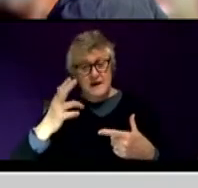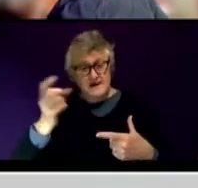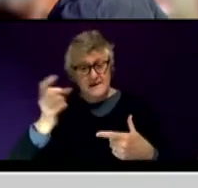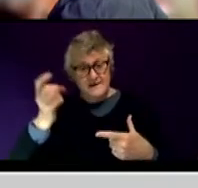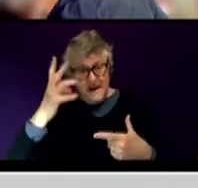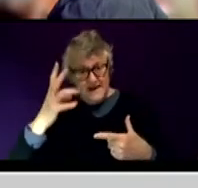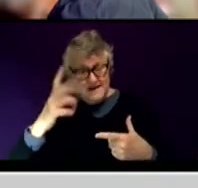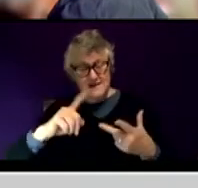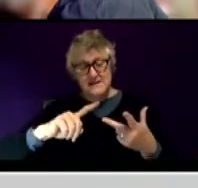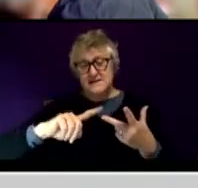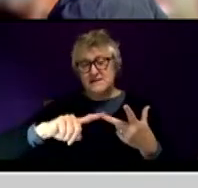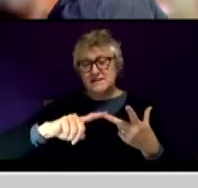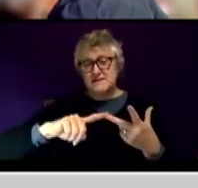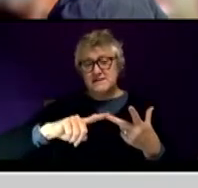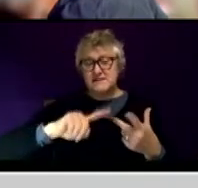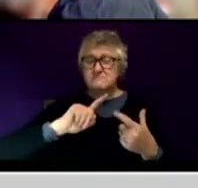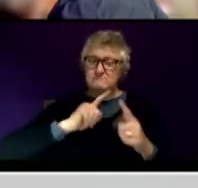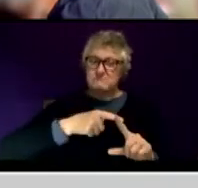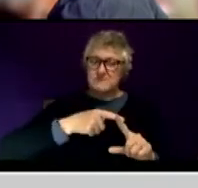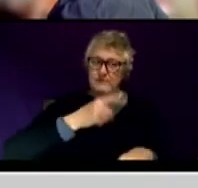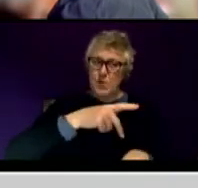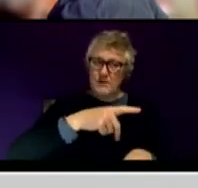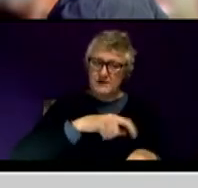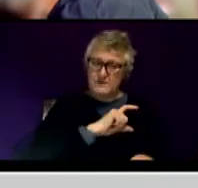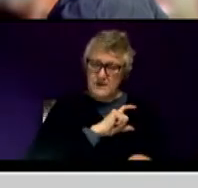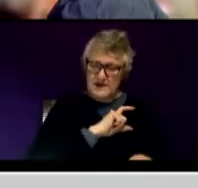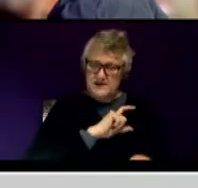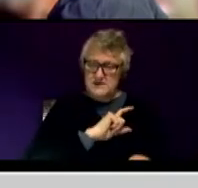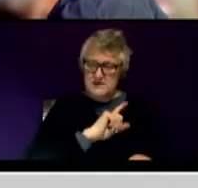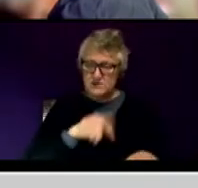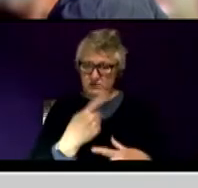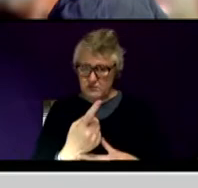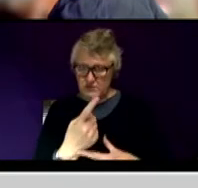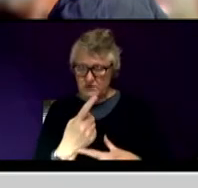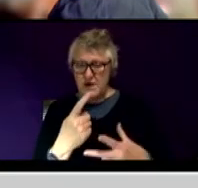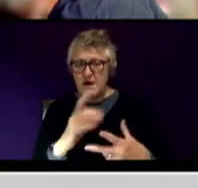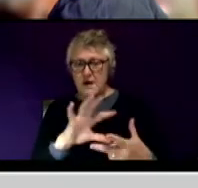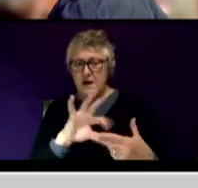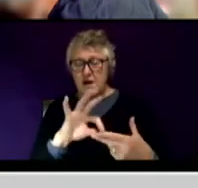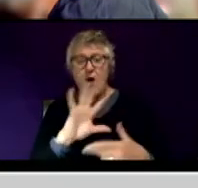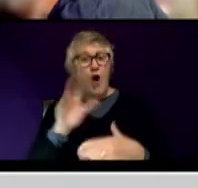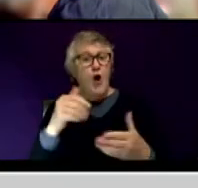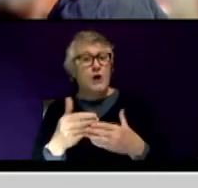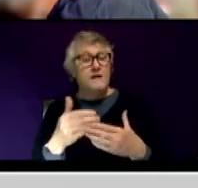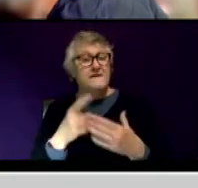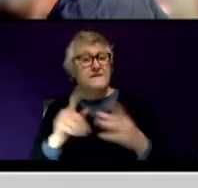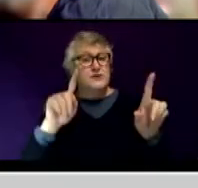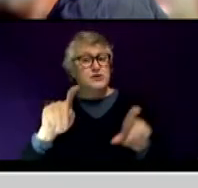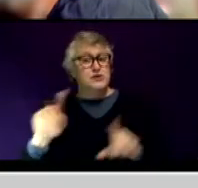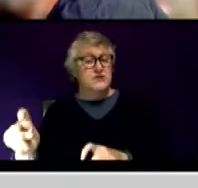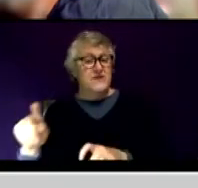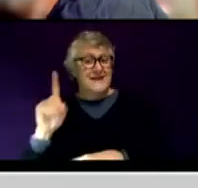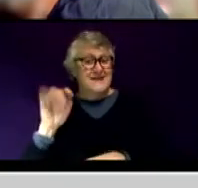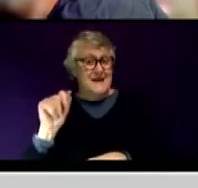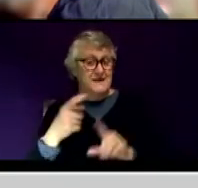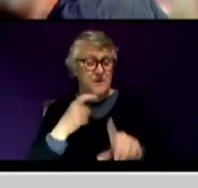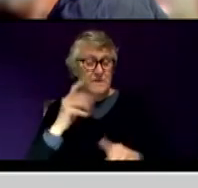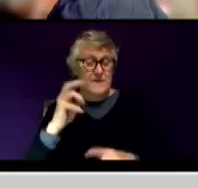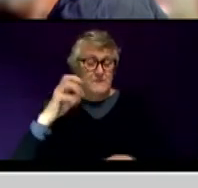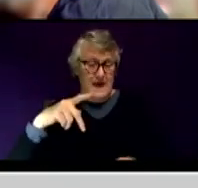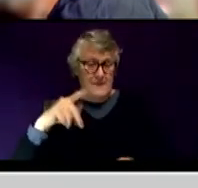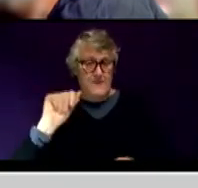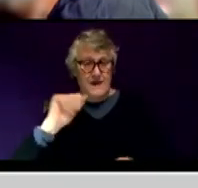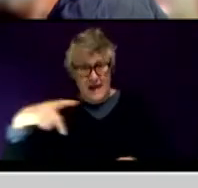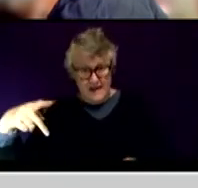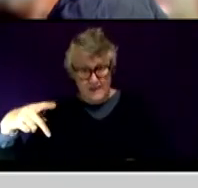structural changes, and health of police officers. That was all in the survey data from the MAP app and the corporate services.